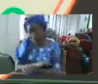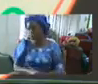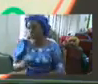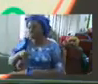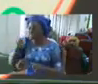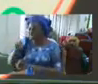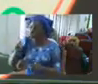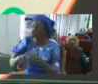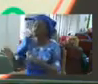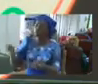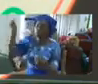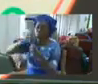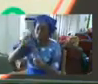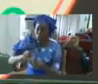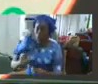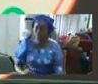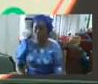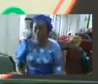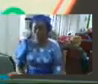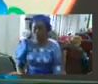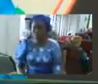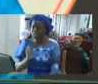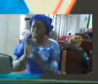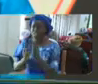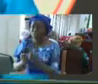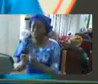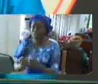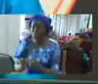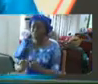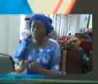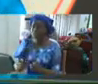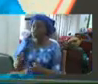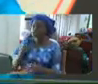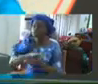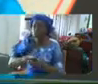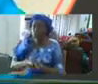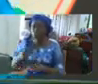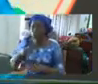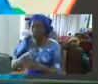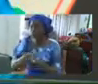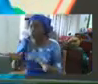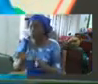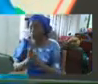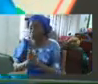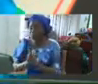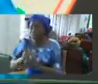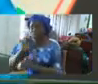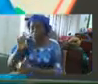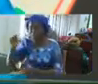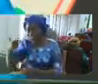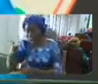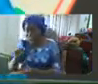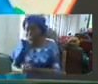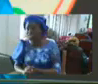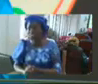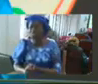for us in the Redeemed Christian Church of God. If we don't do anything in the Redeemed Christian Church of God than just thanking God all the days of our